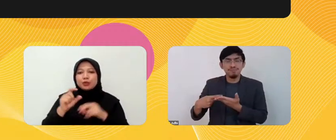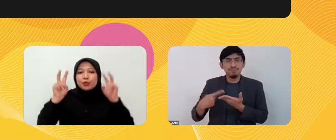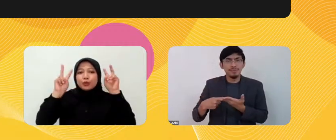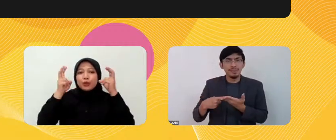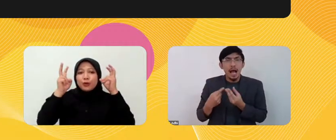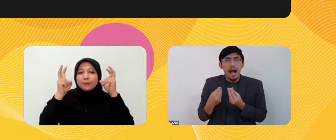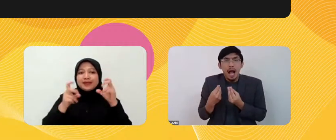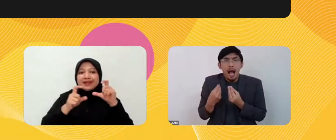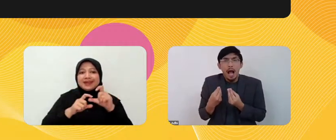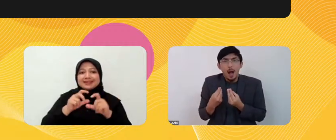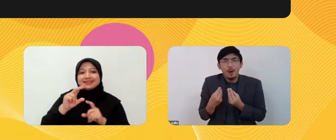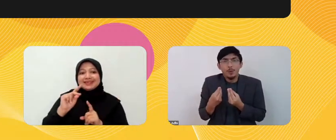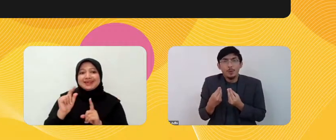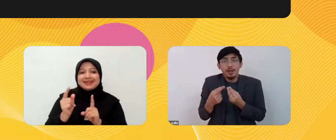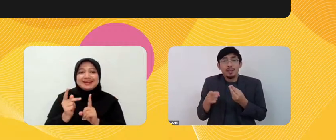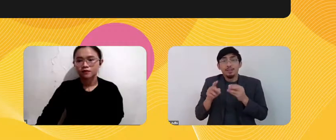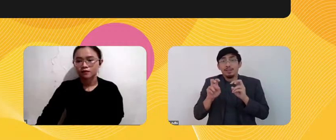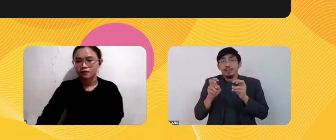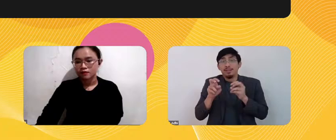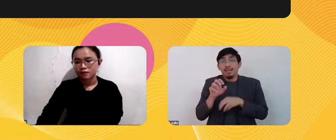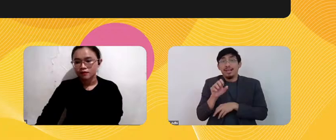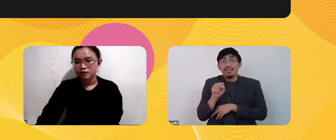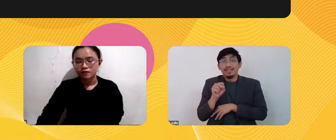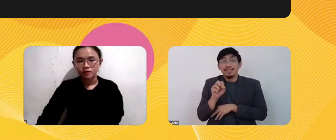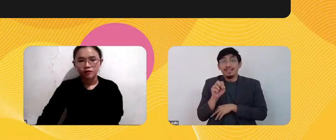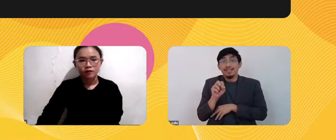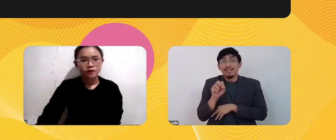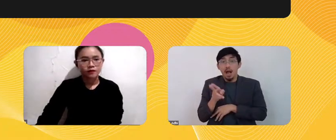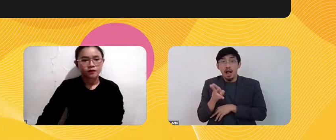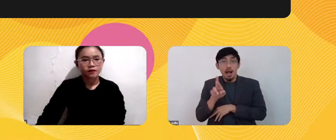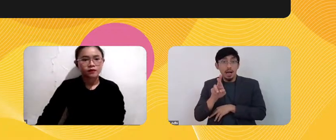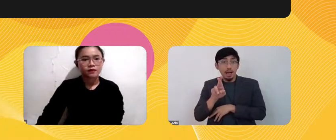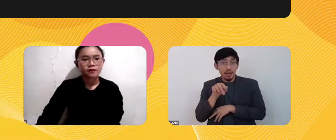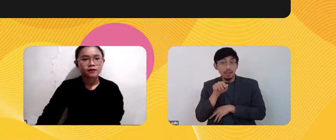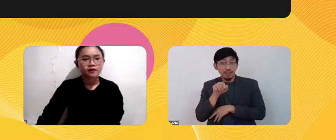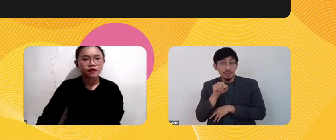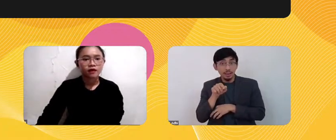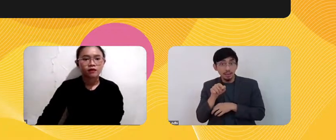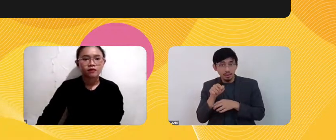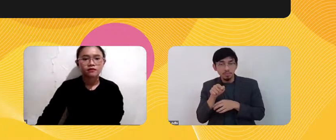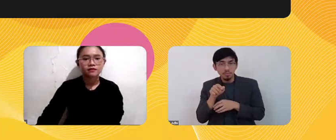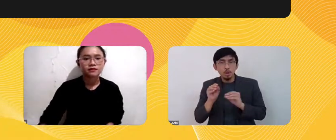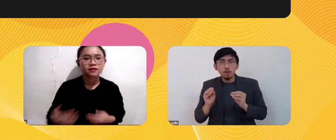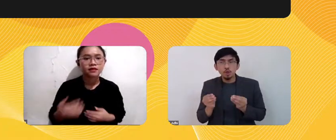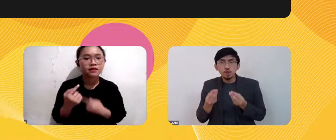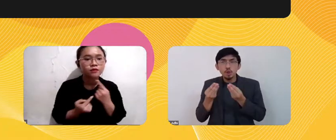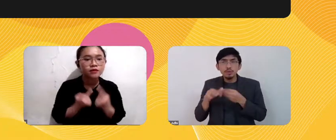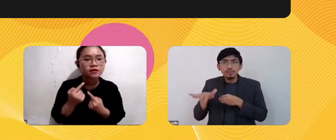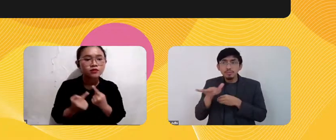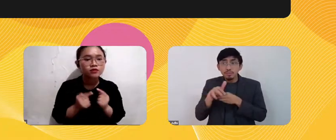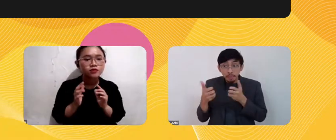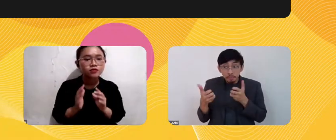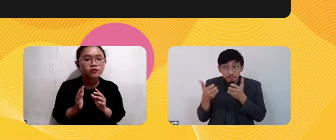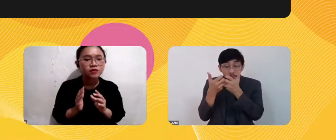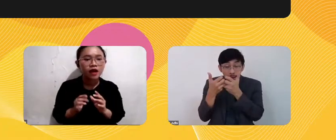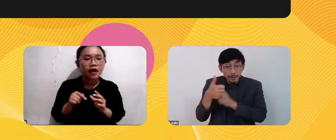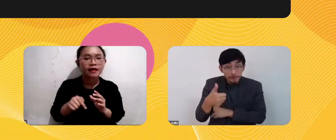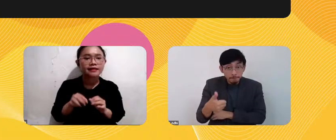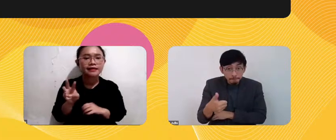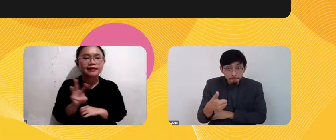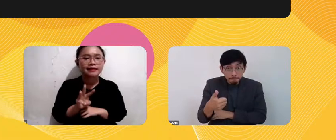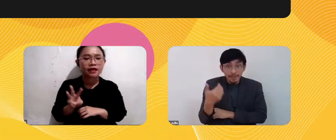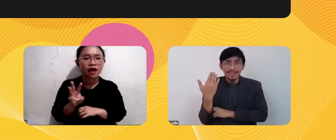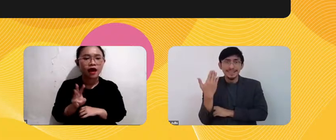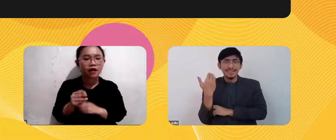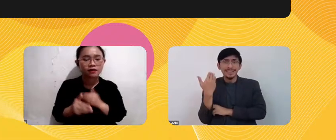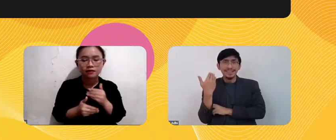youth. So we centered our discussion to, I think, 3 discussion points. One is the